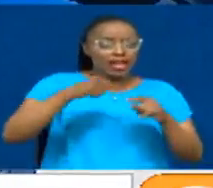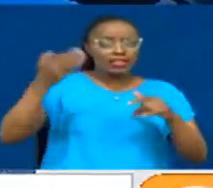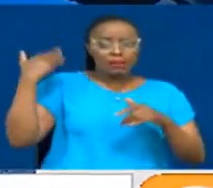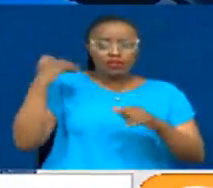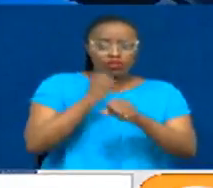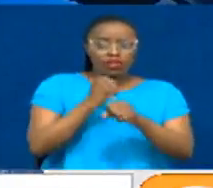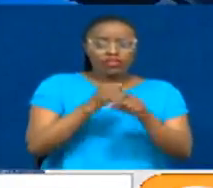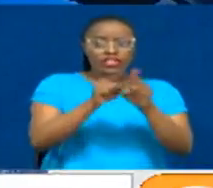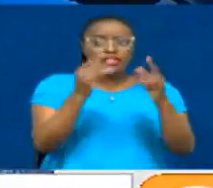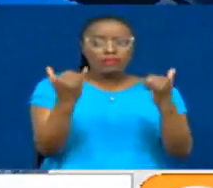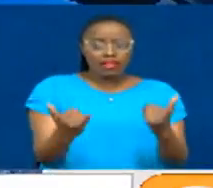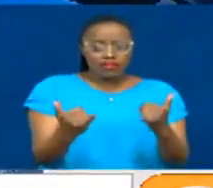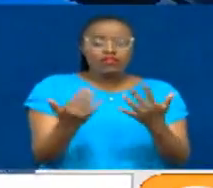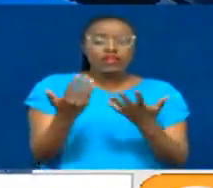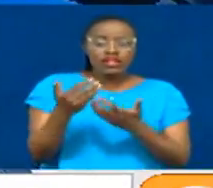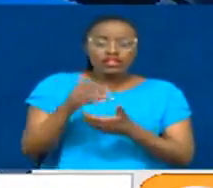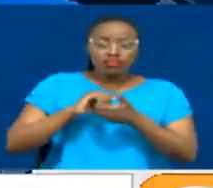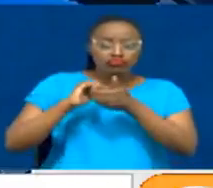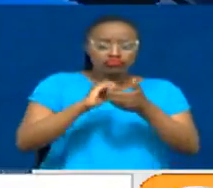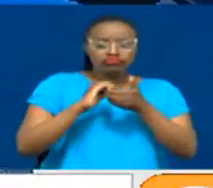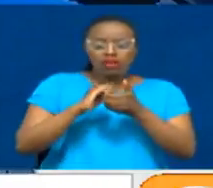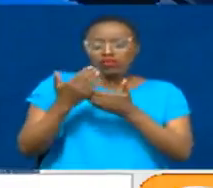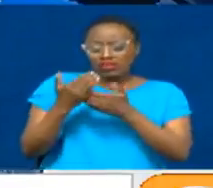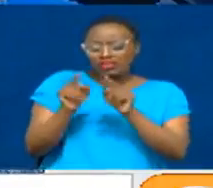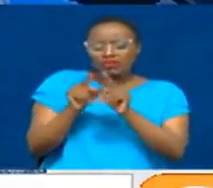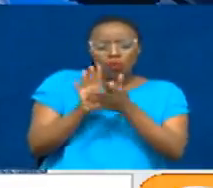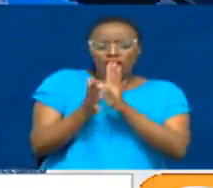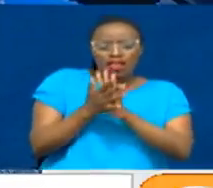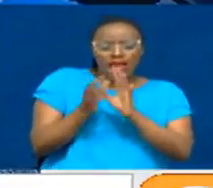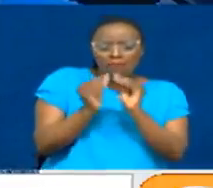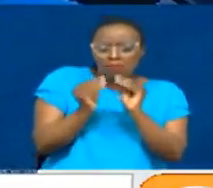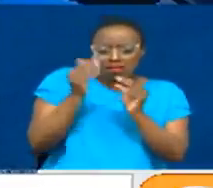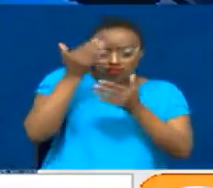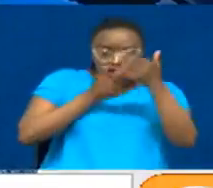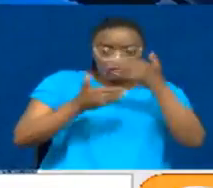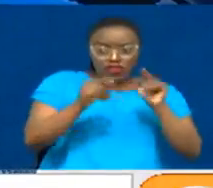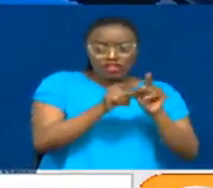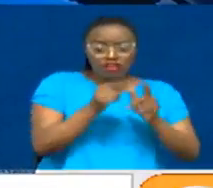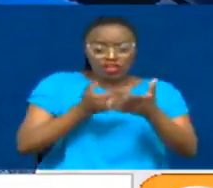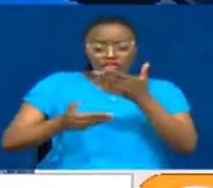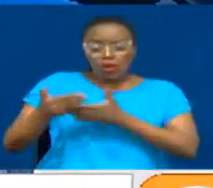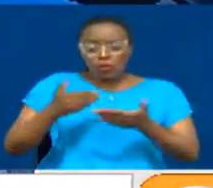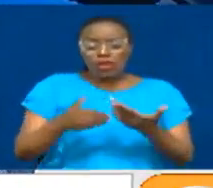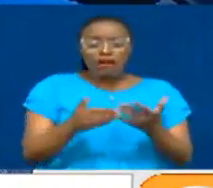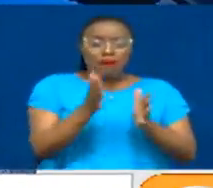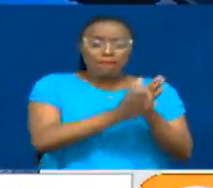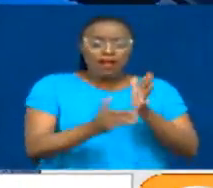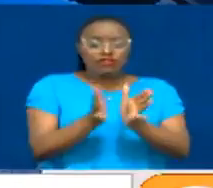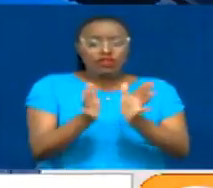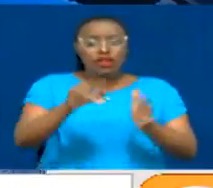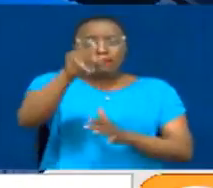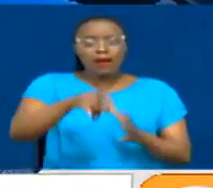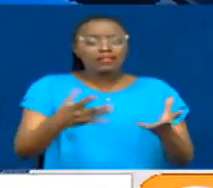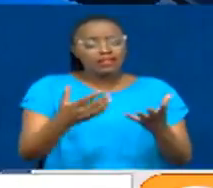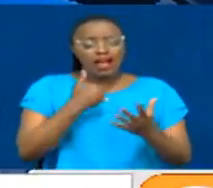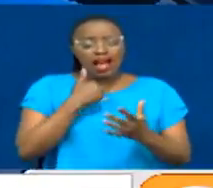past and what we're doing even now is engagements behind the scenes with them, and we have a series planned even on the public setting with them so that we don't have